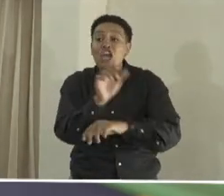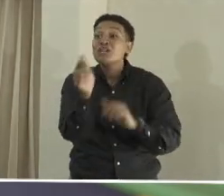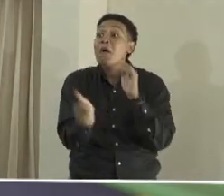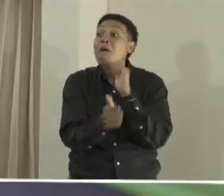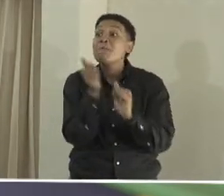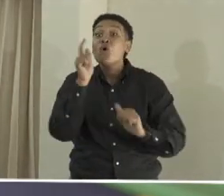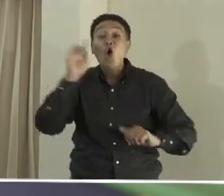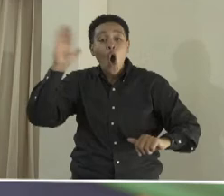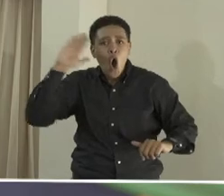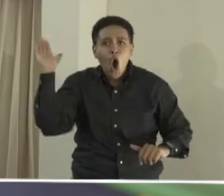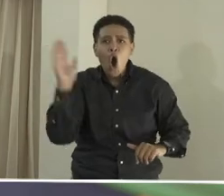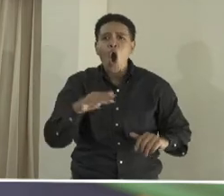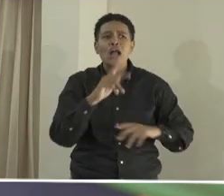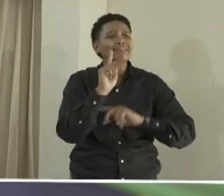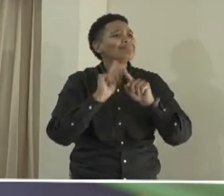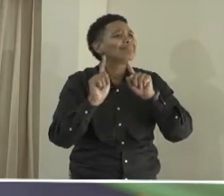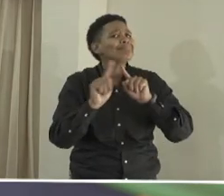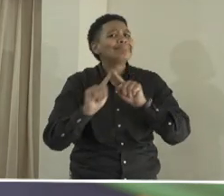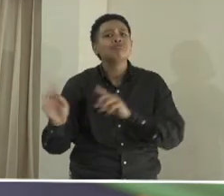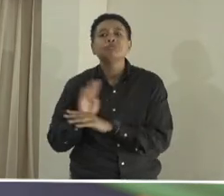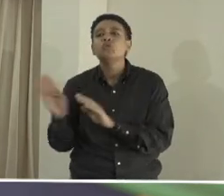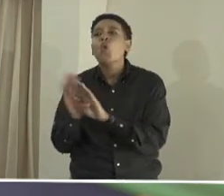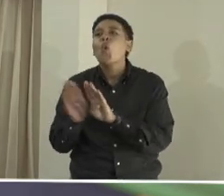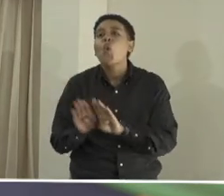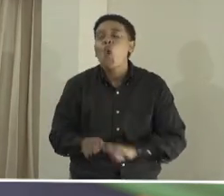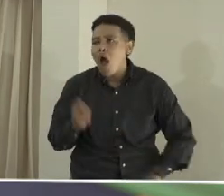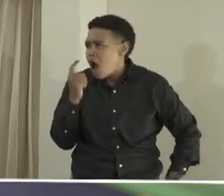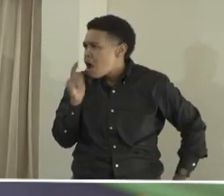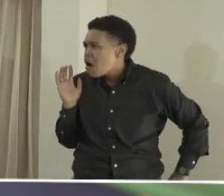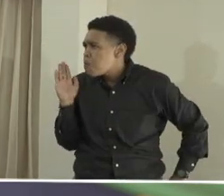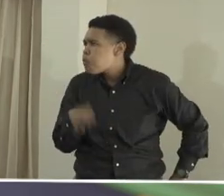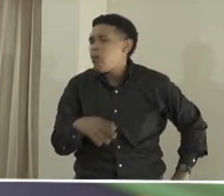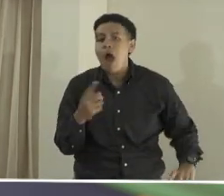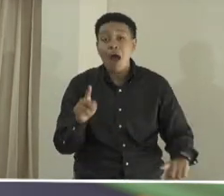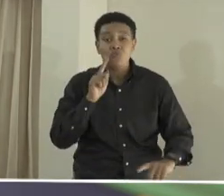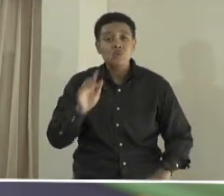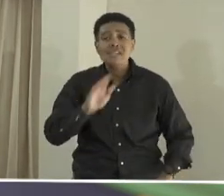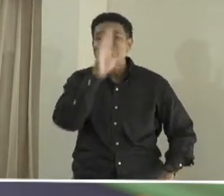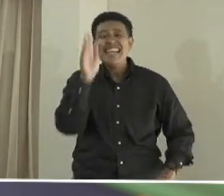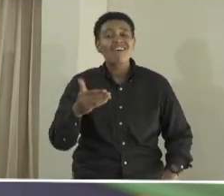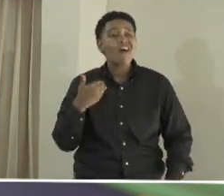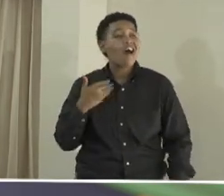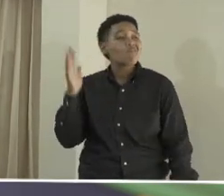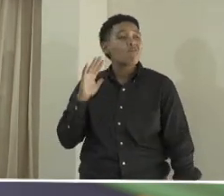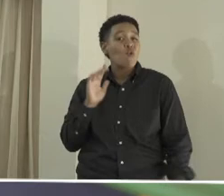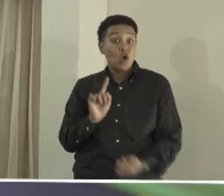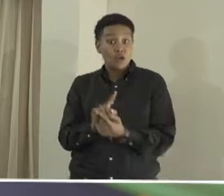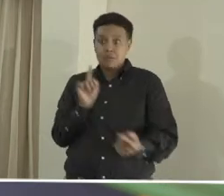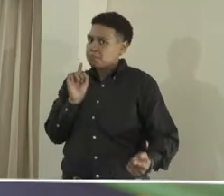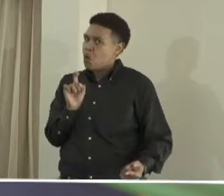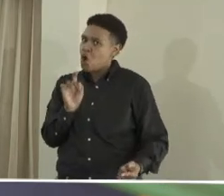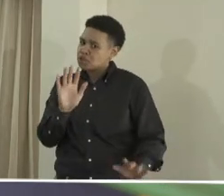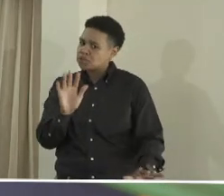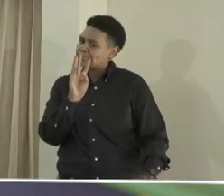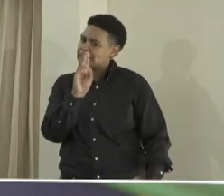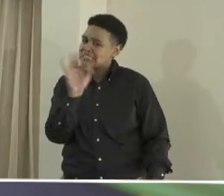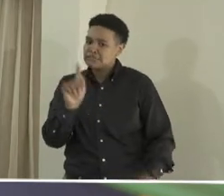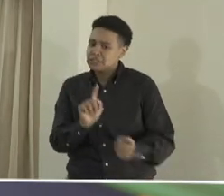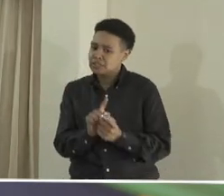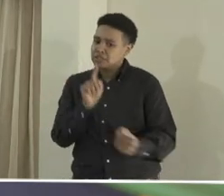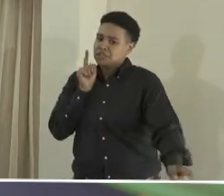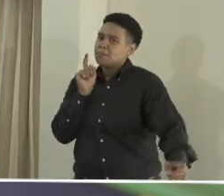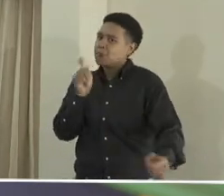everyday types of businesses were closed. We have never had social distancing rules for 6 feet